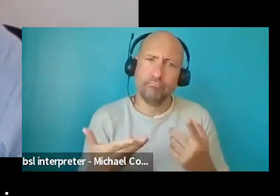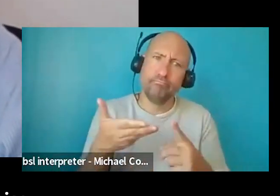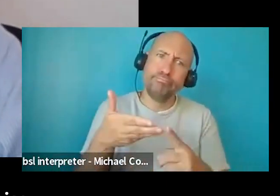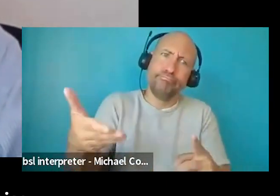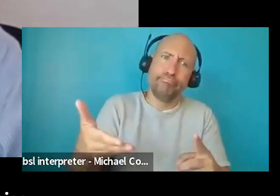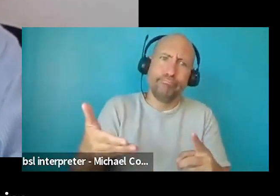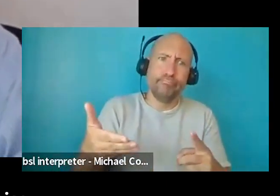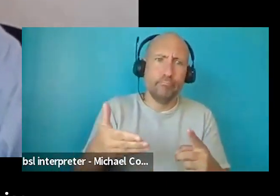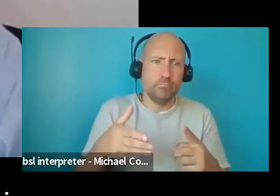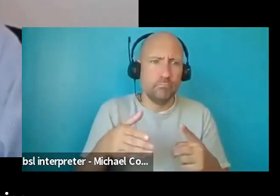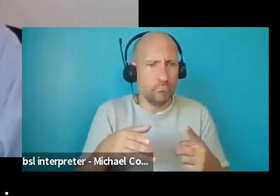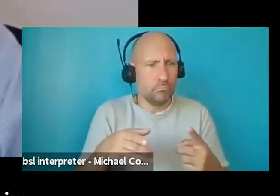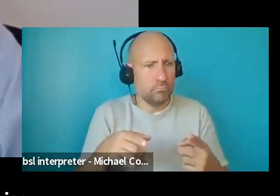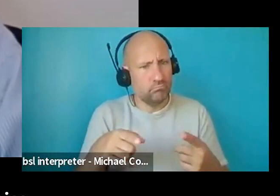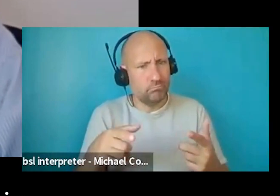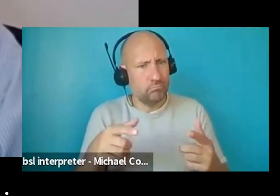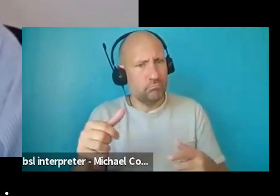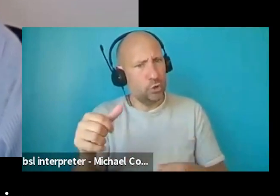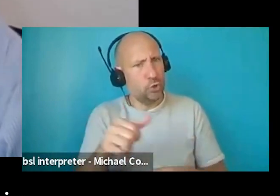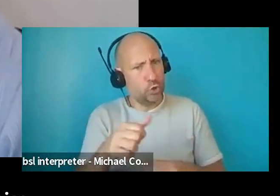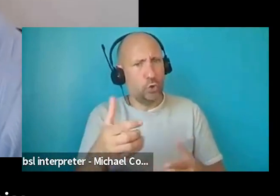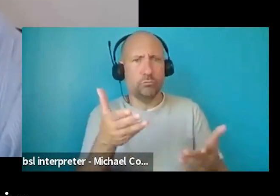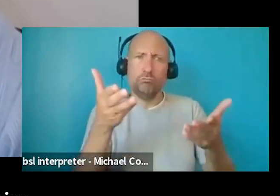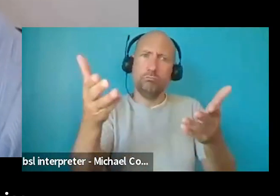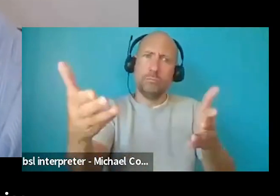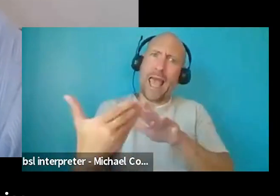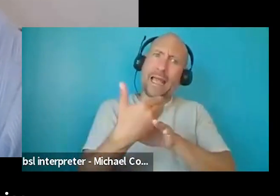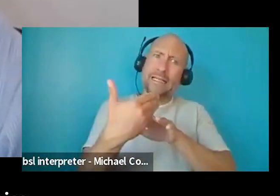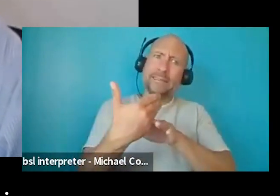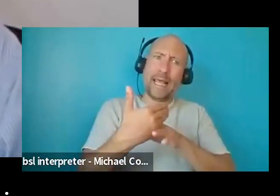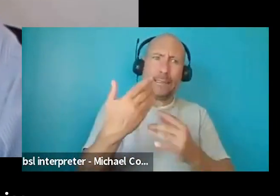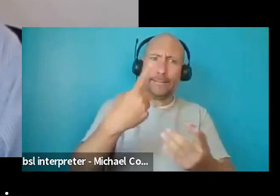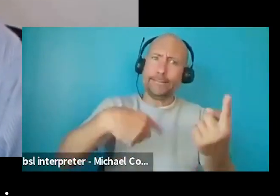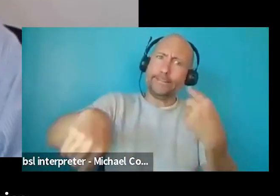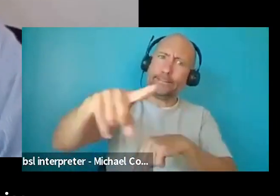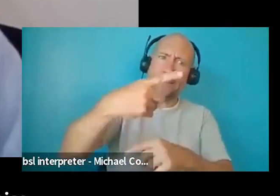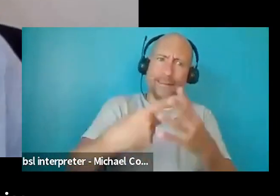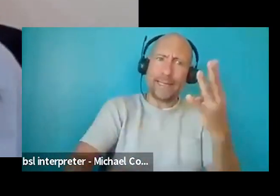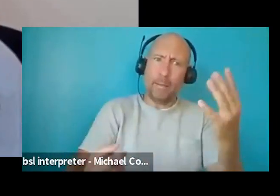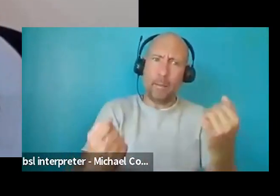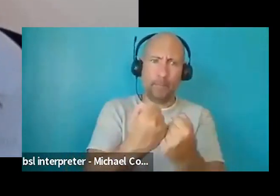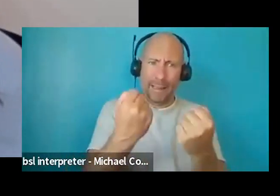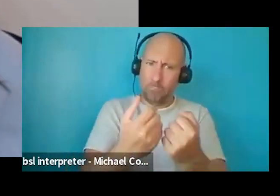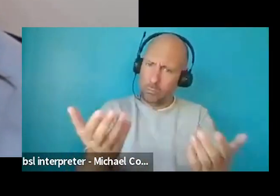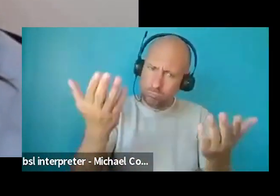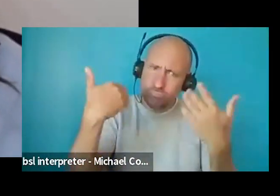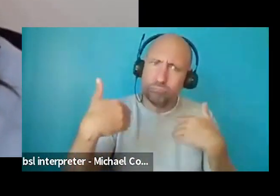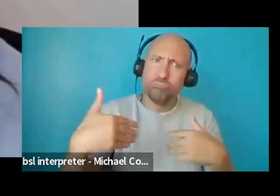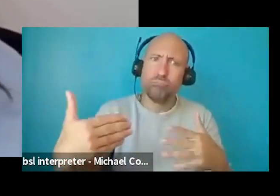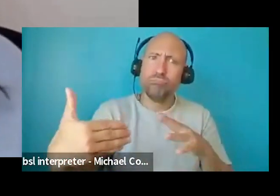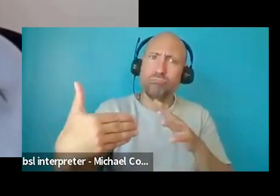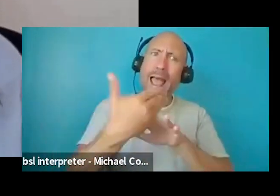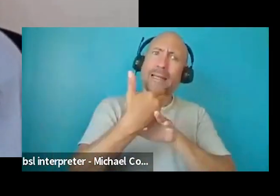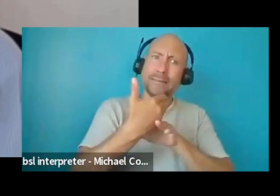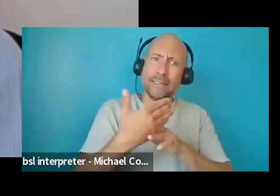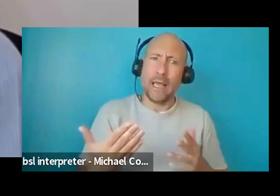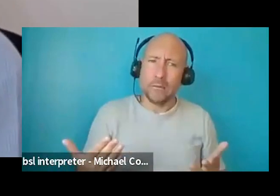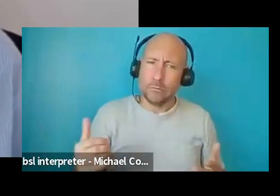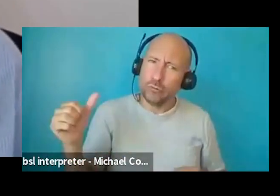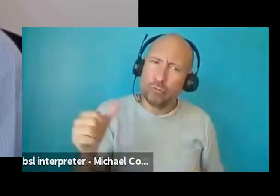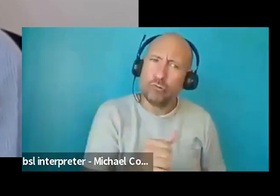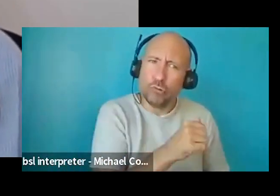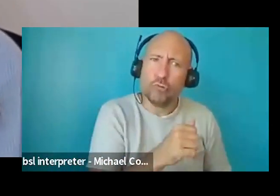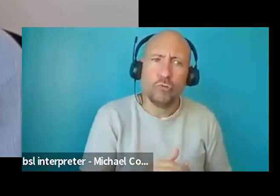recognize access to the sector to disabled people. And I'm not only